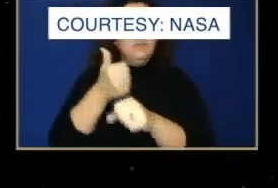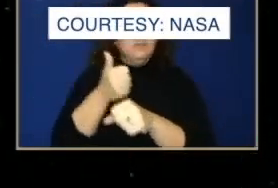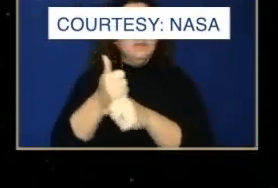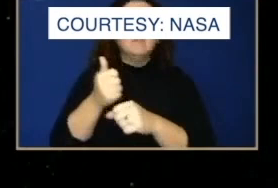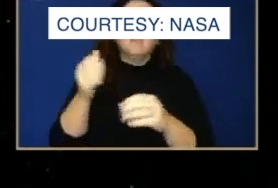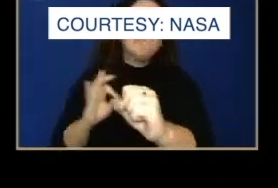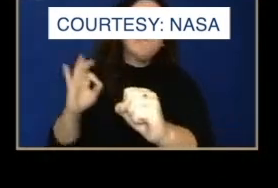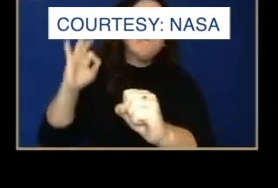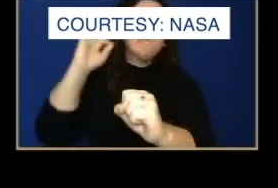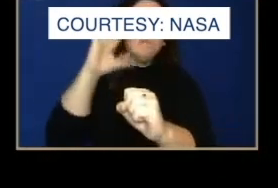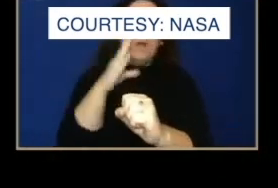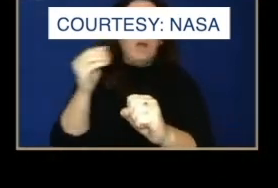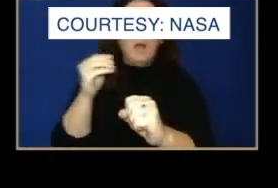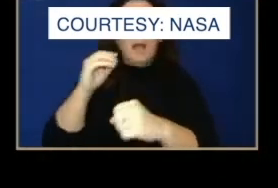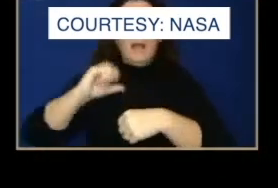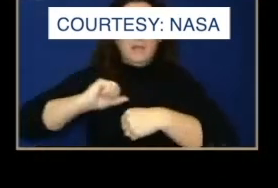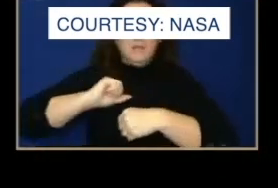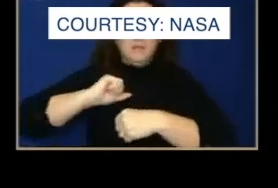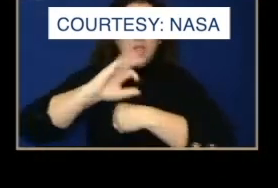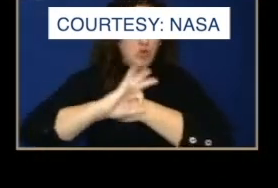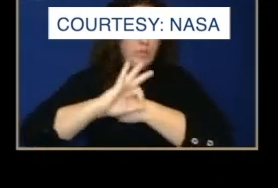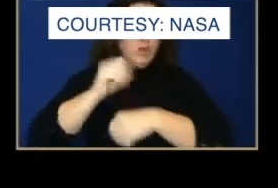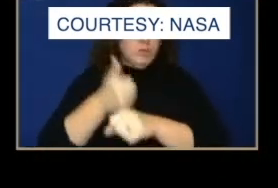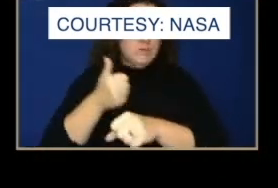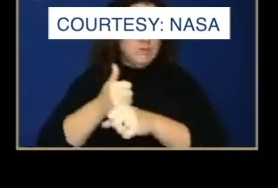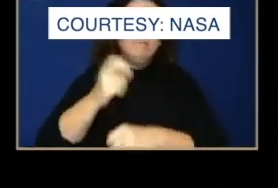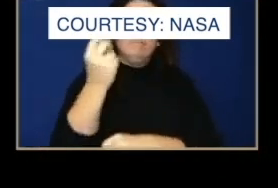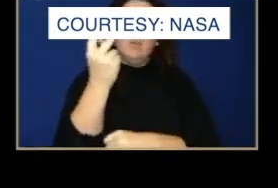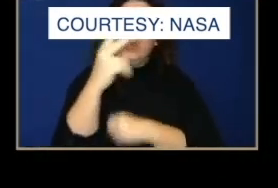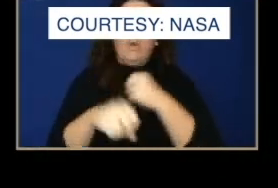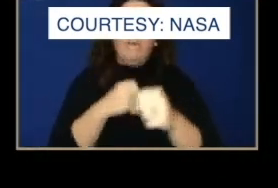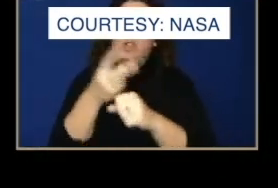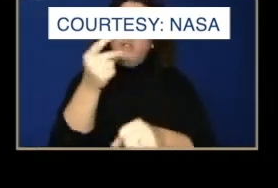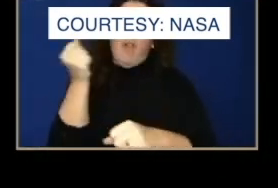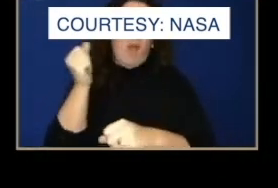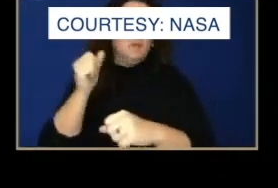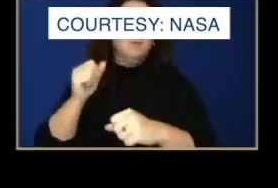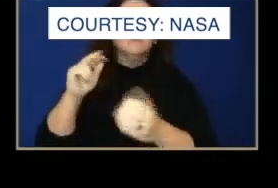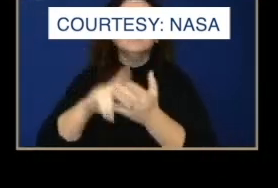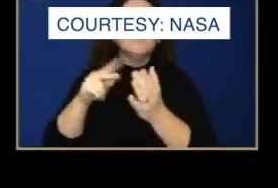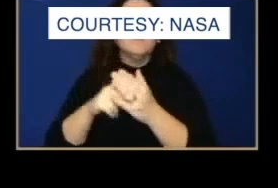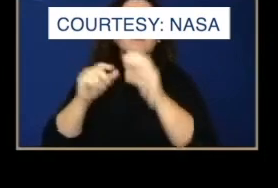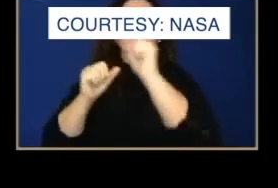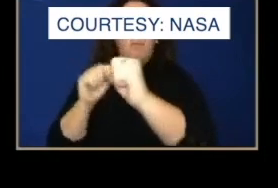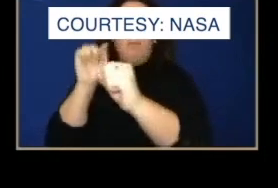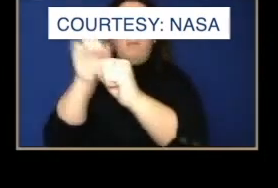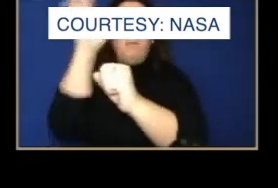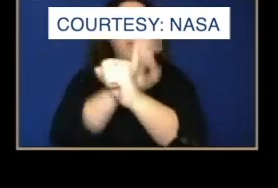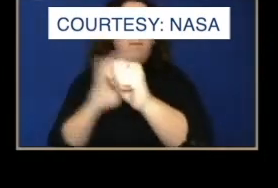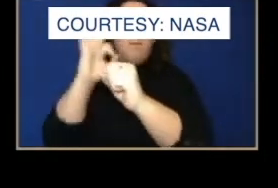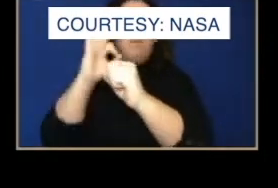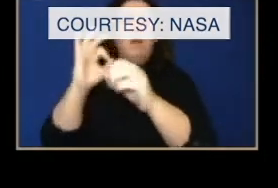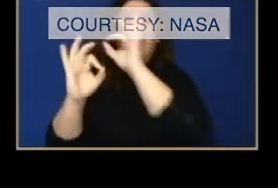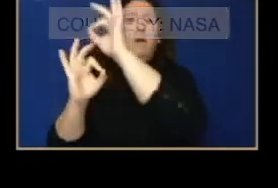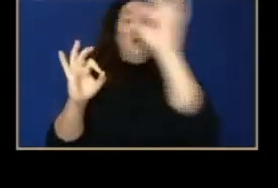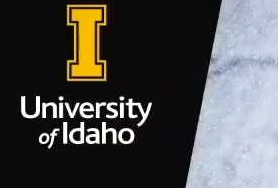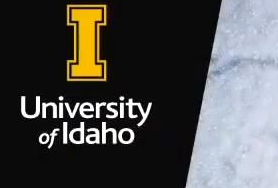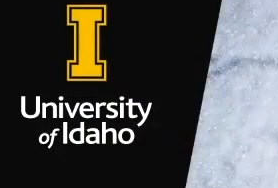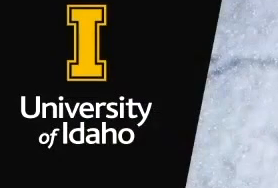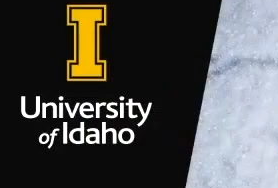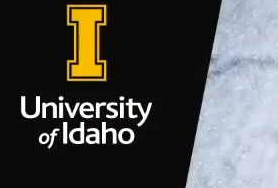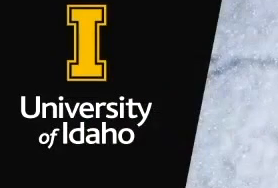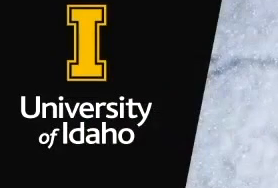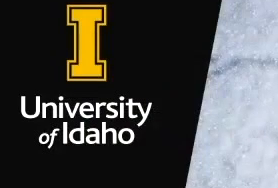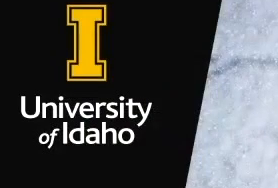are at other times. When planets are this close together, it's known as a conjunction. For Jupiter and Saturn, this happens every 20 years.